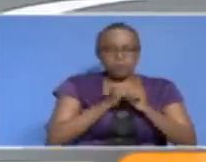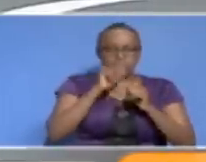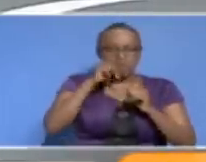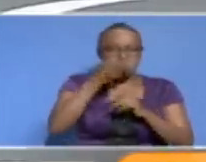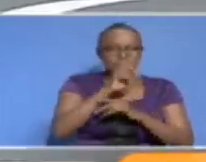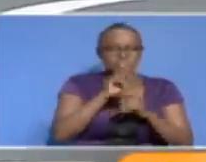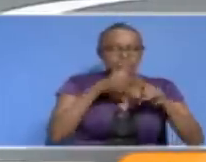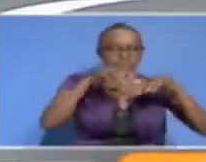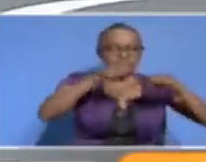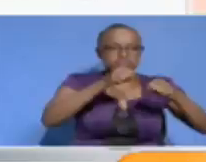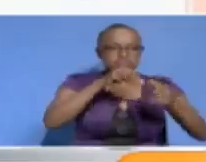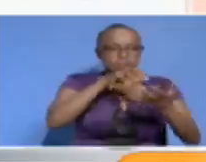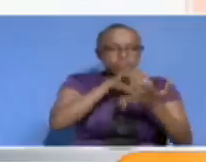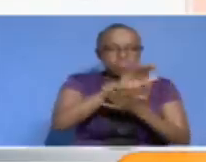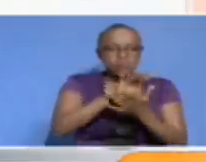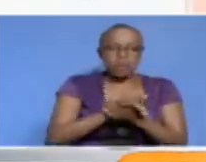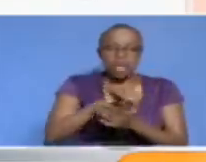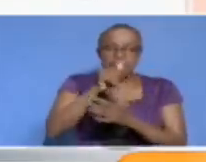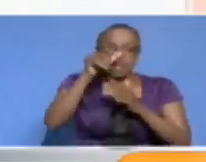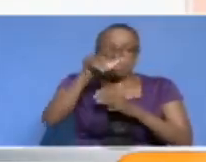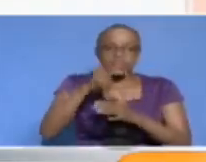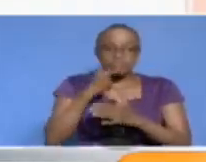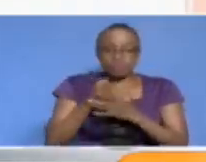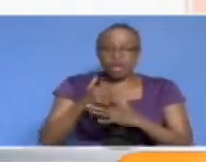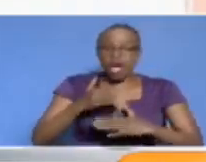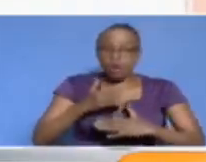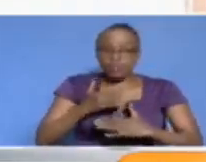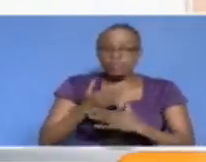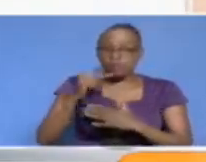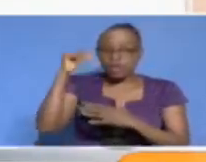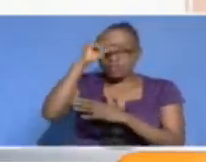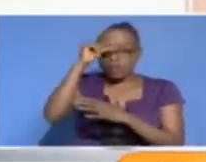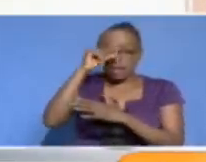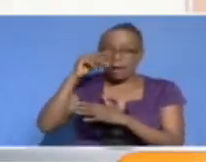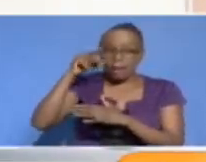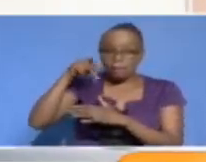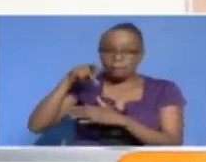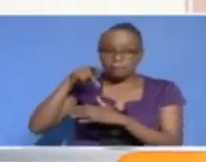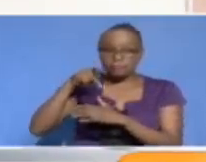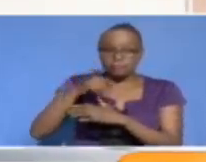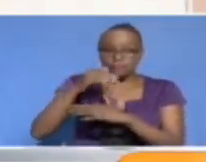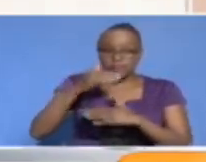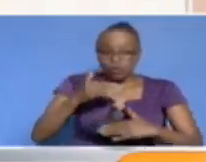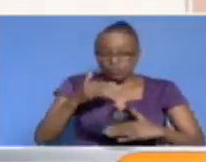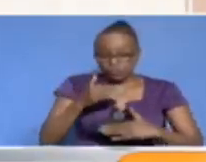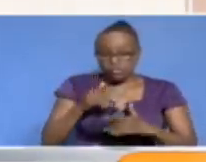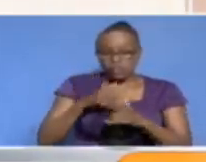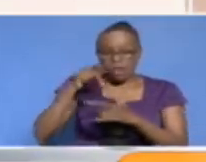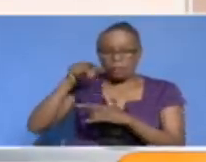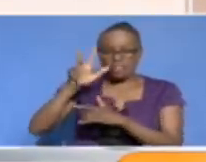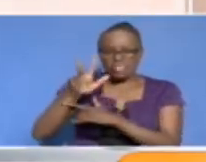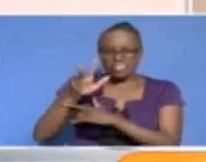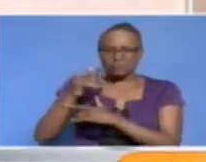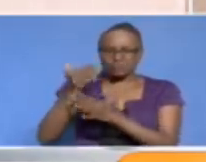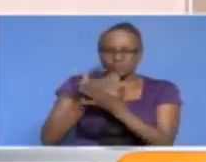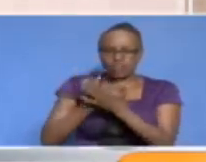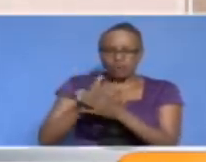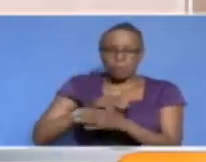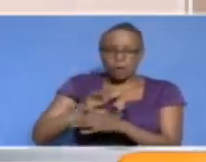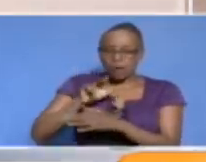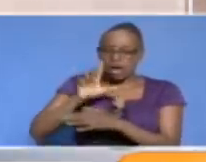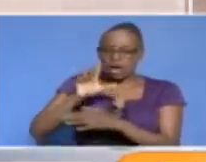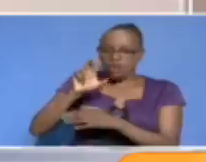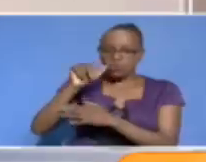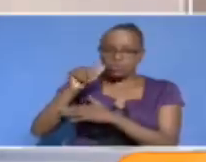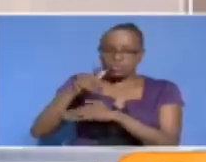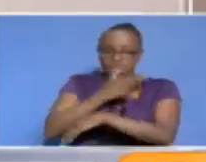they'll come and take over your position. W1C2 says, Honorable Governor, Honorable Governor, P3 forms at Mama Lucy Hospital